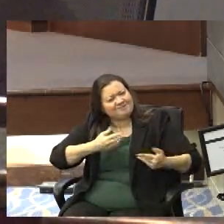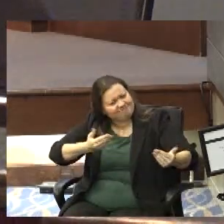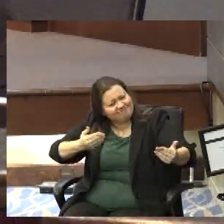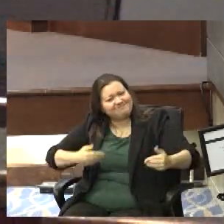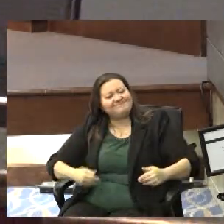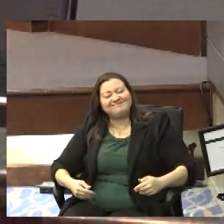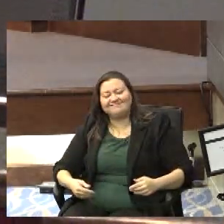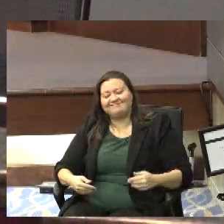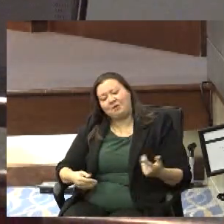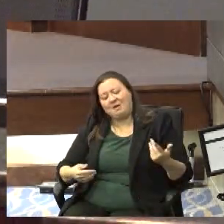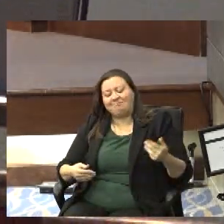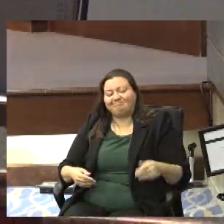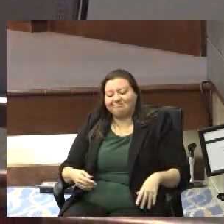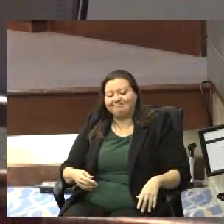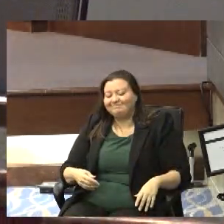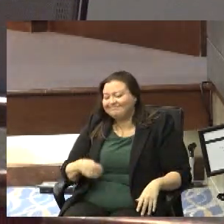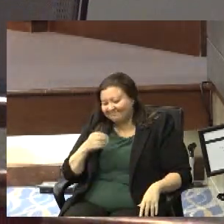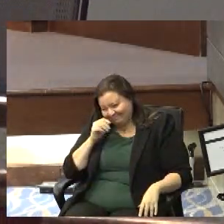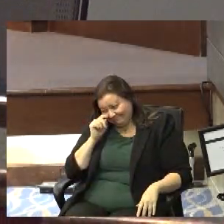see, you know, come on.